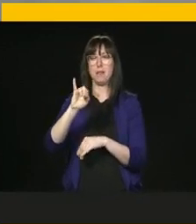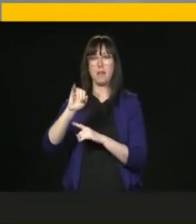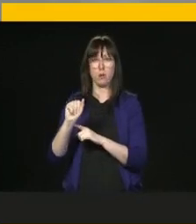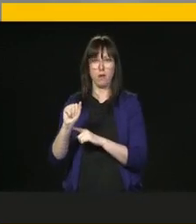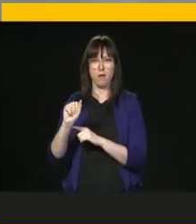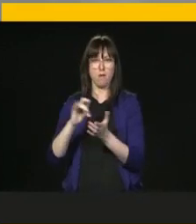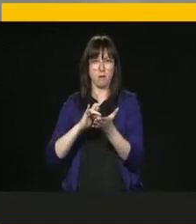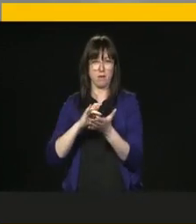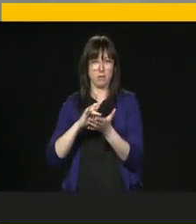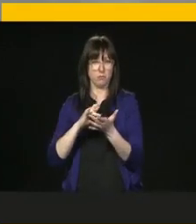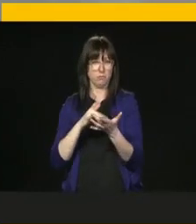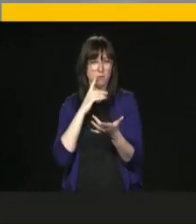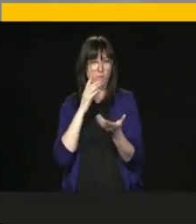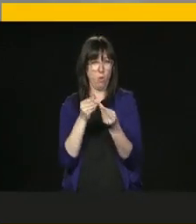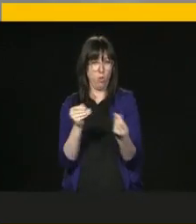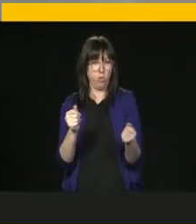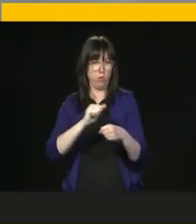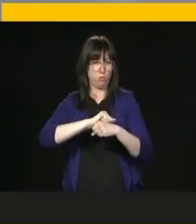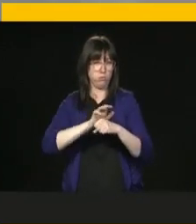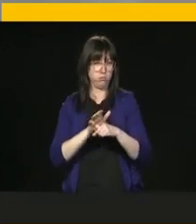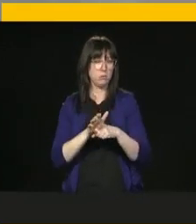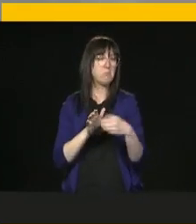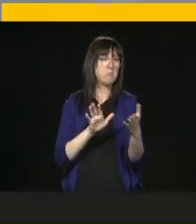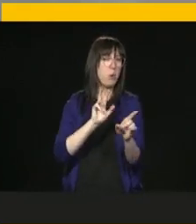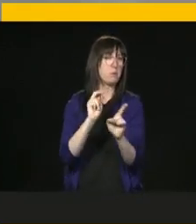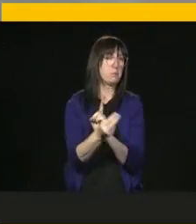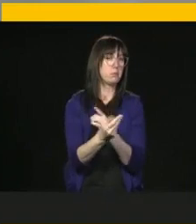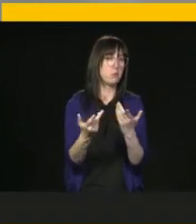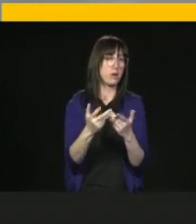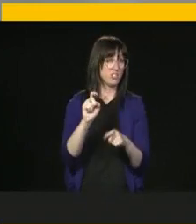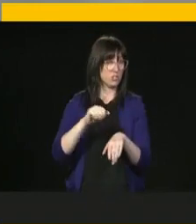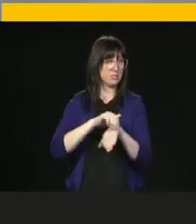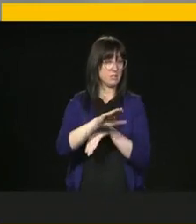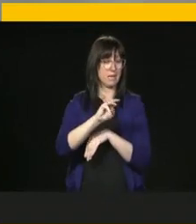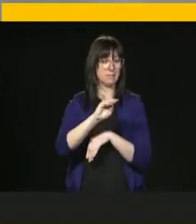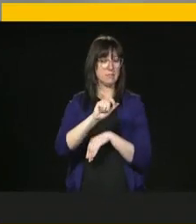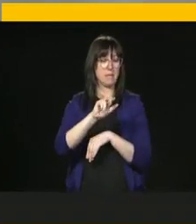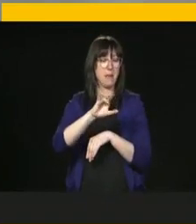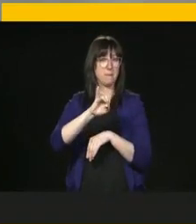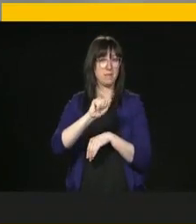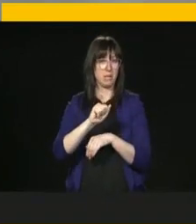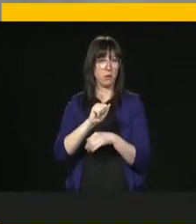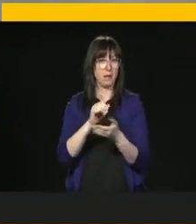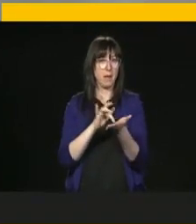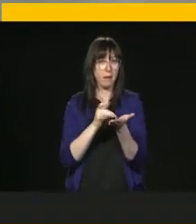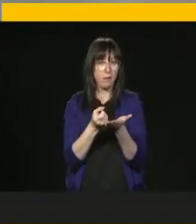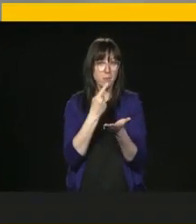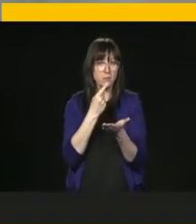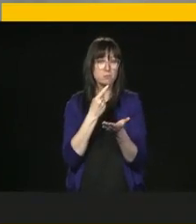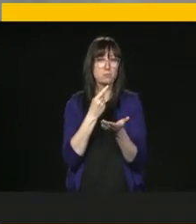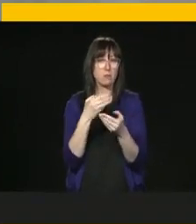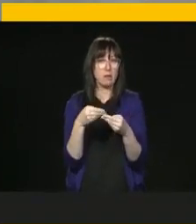I mean, should we be sending malaria tablets into the hospitals if the evidence to support their use is weak?